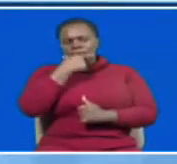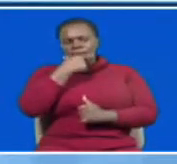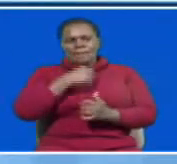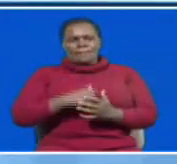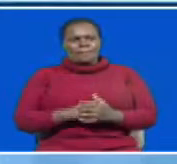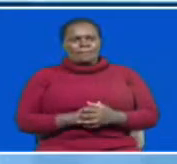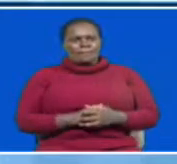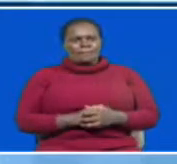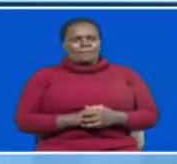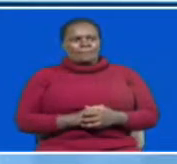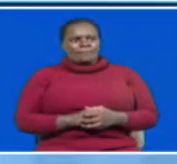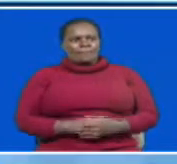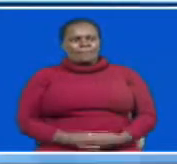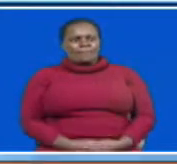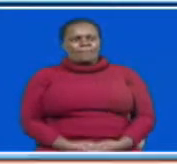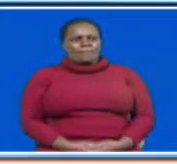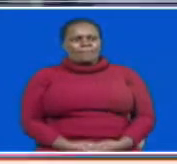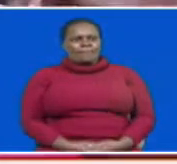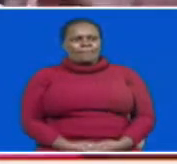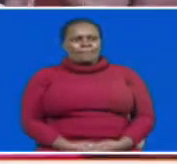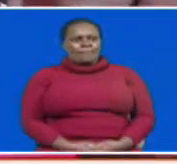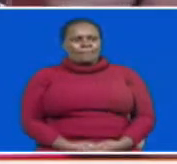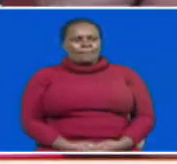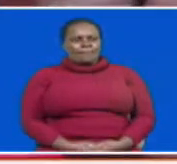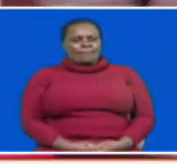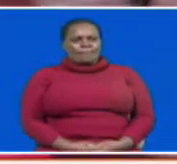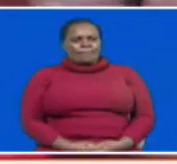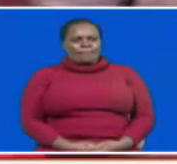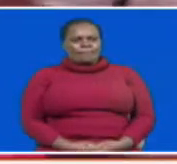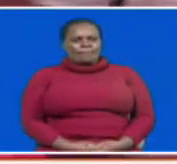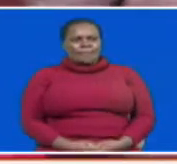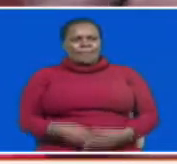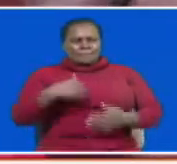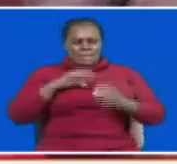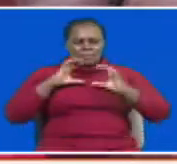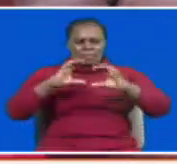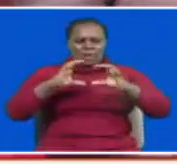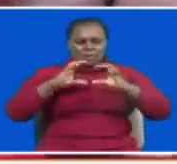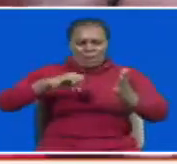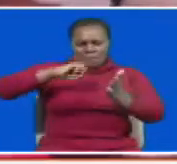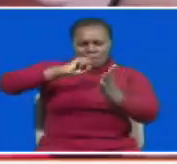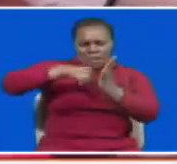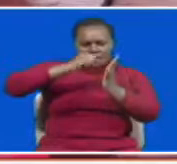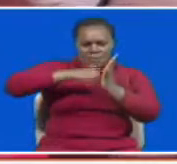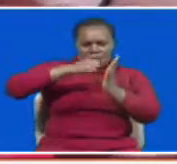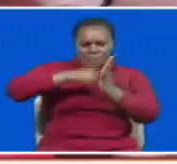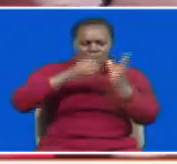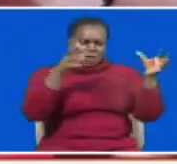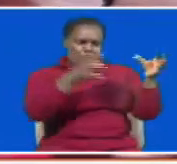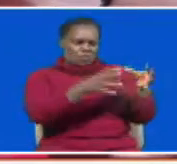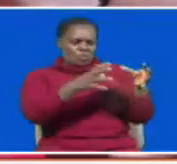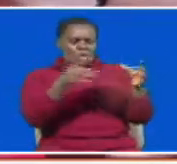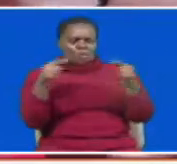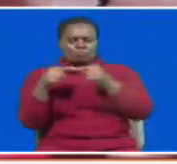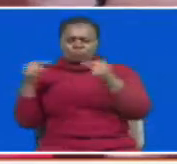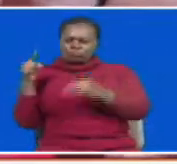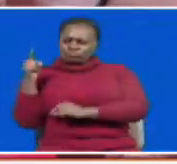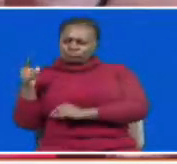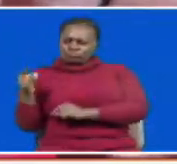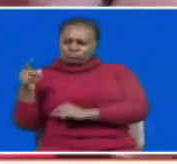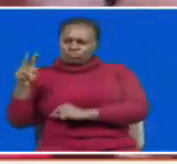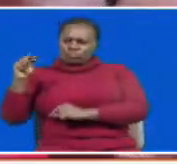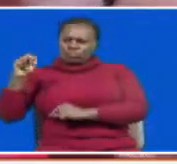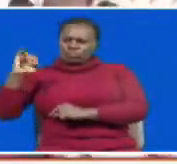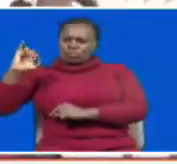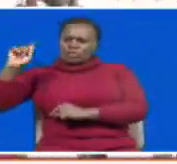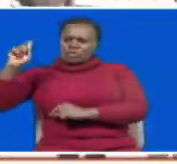Nithi County. Ms. Rajab, Mindo coach wa Makueni ladies. Na opponent alikuwa Tharaka